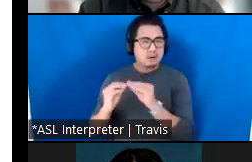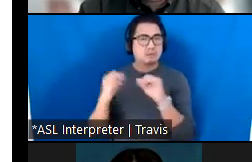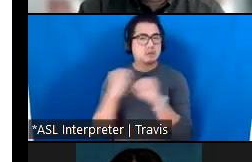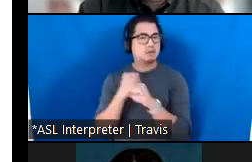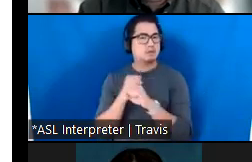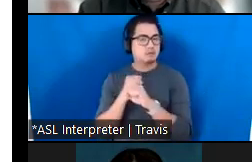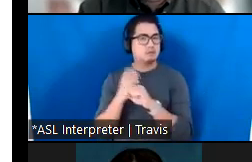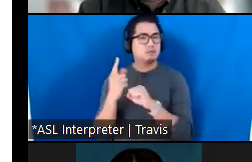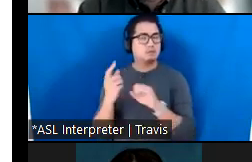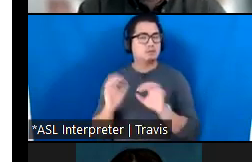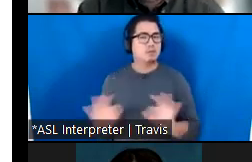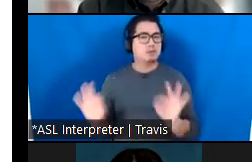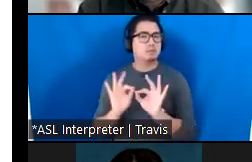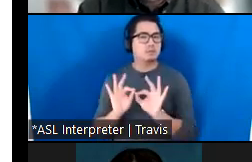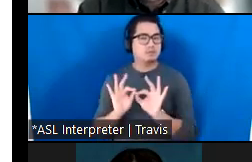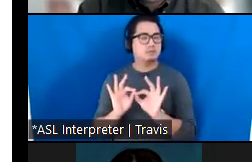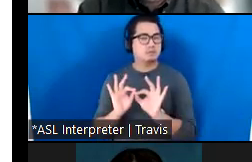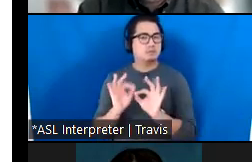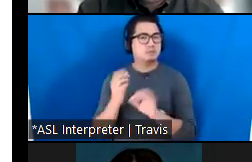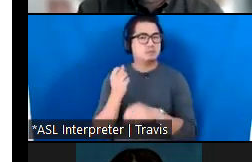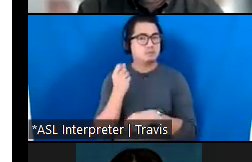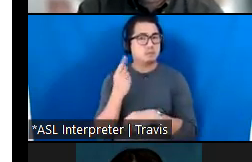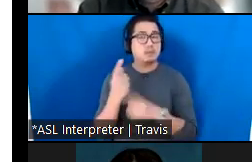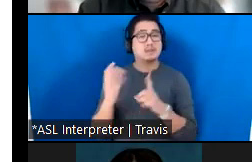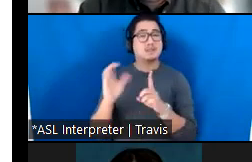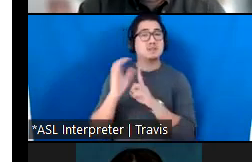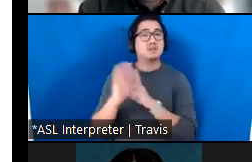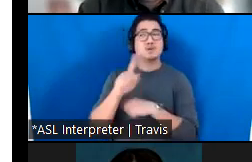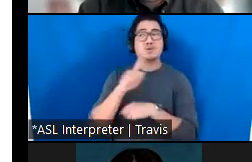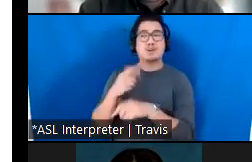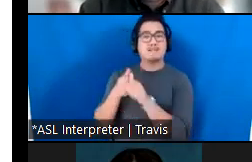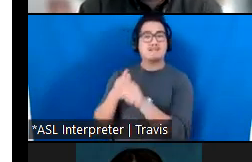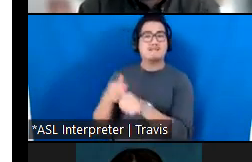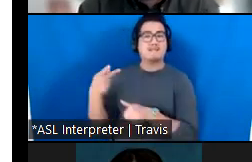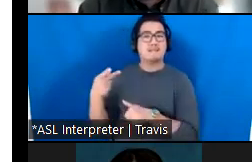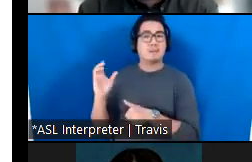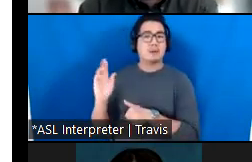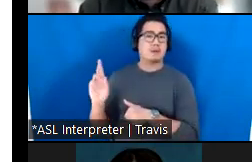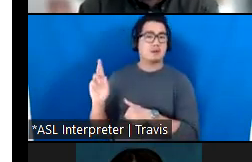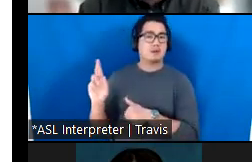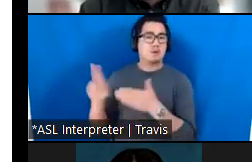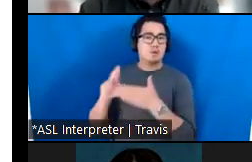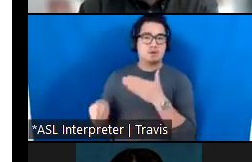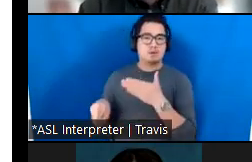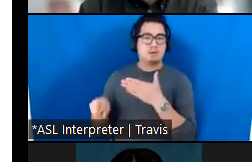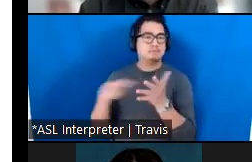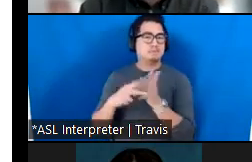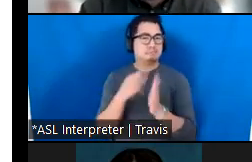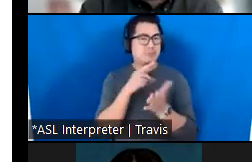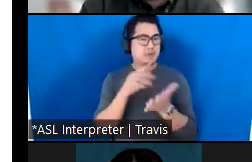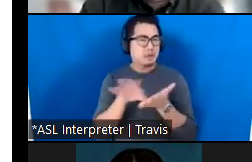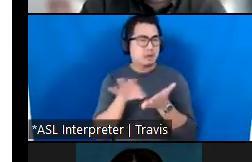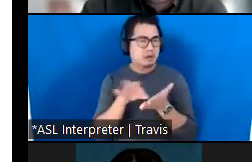that cases really reflect PCR results and does not include a lot of the at-home tests. So there is really